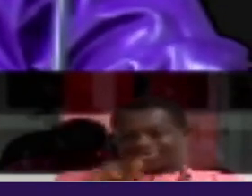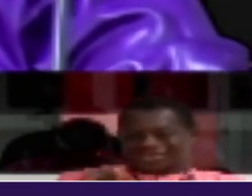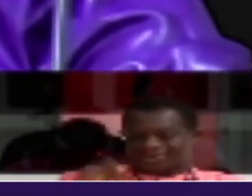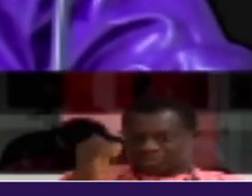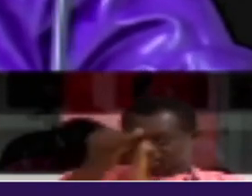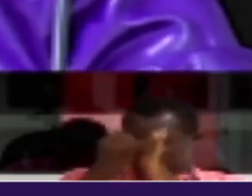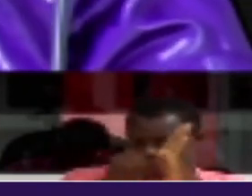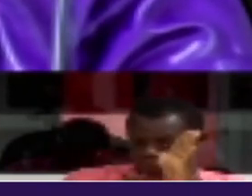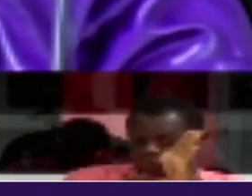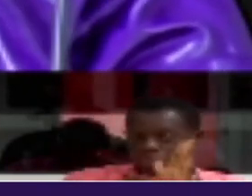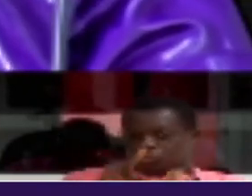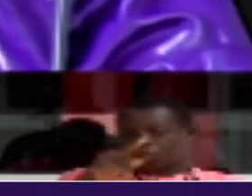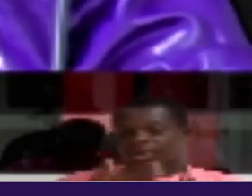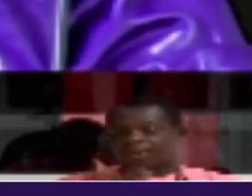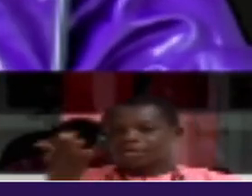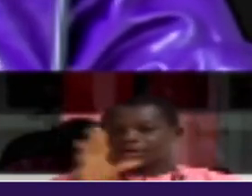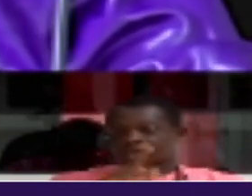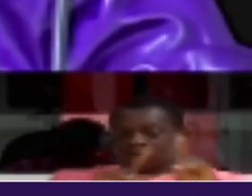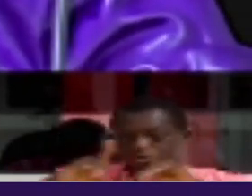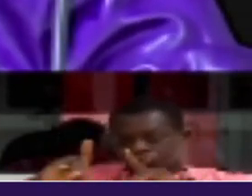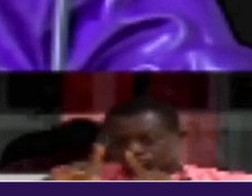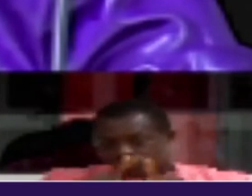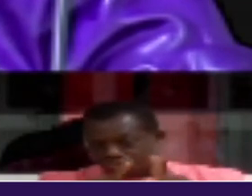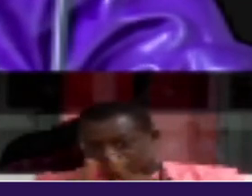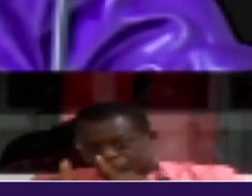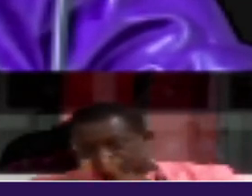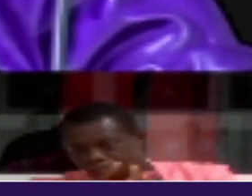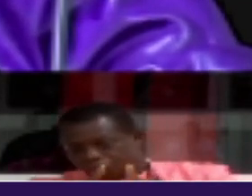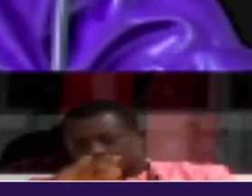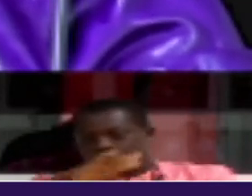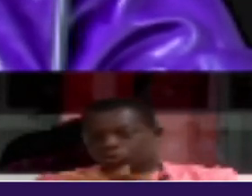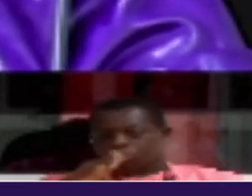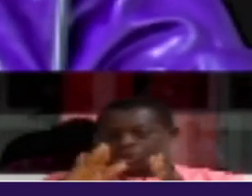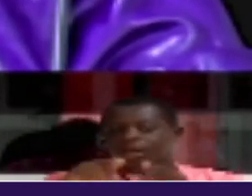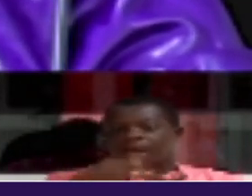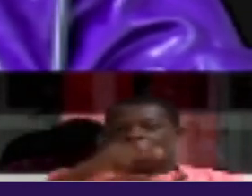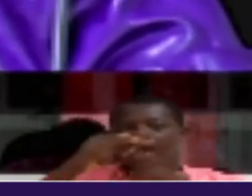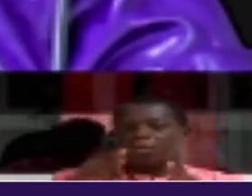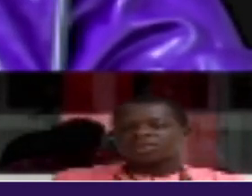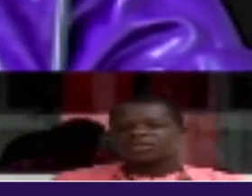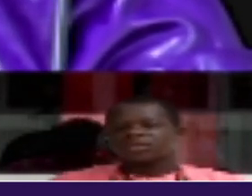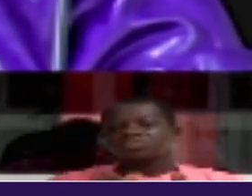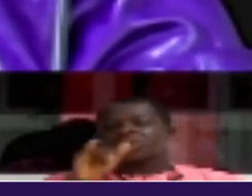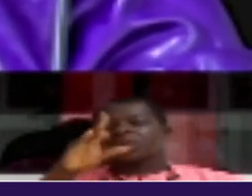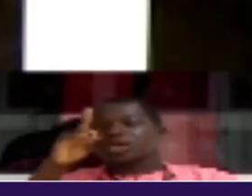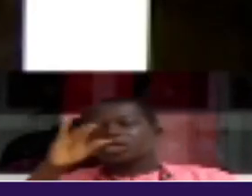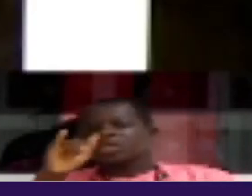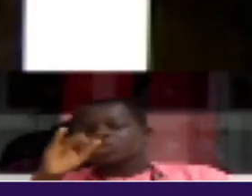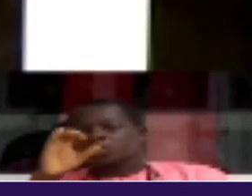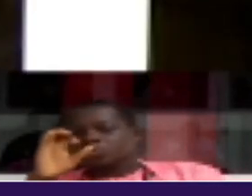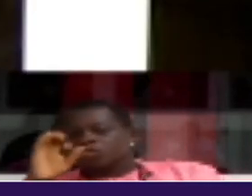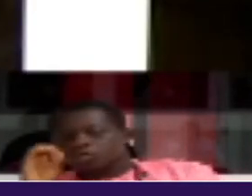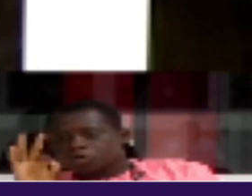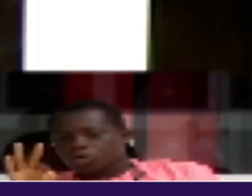Did you have any discussions on the way about idiots who had to be killed? No, I never heard